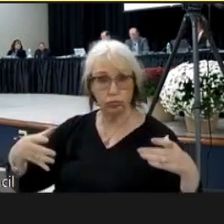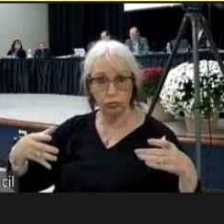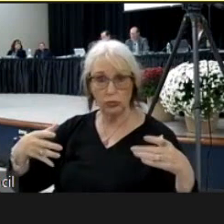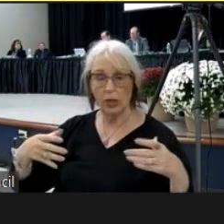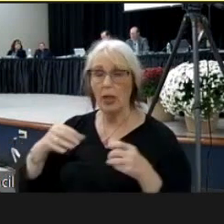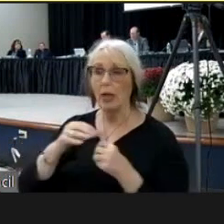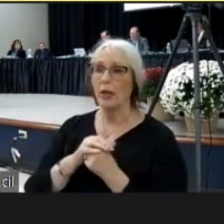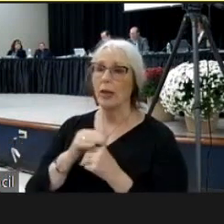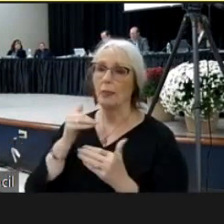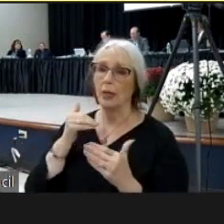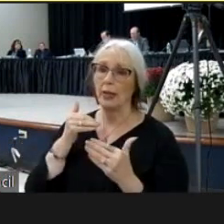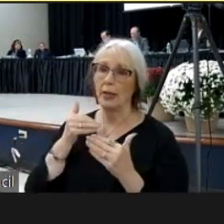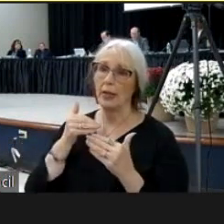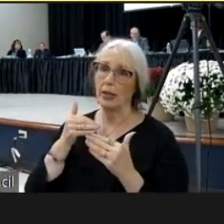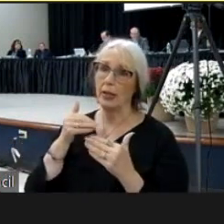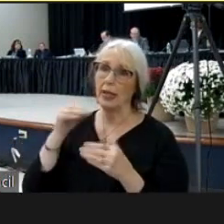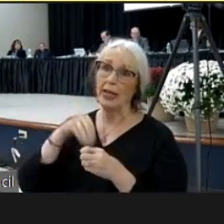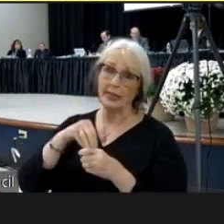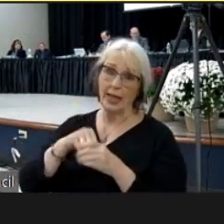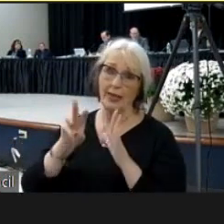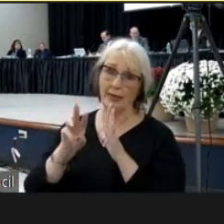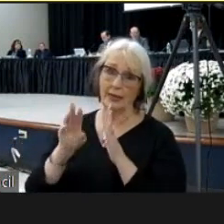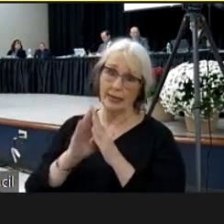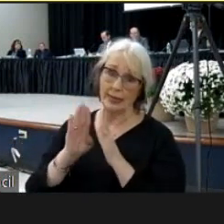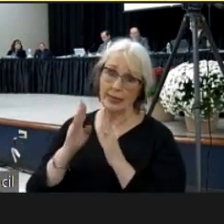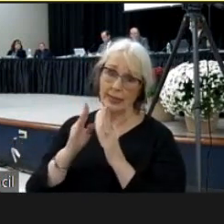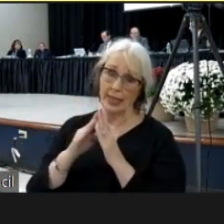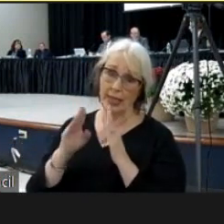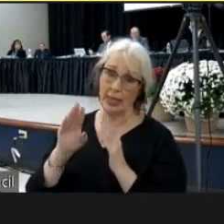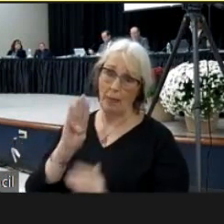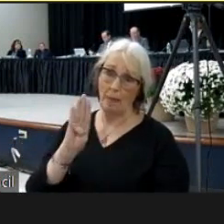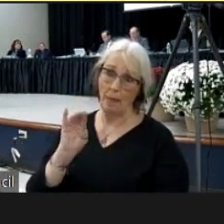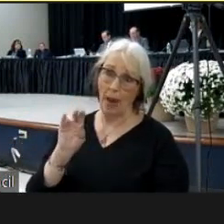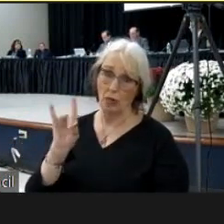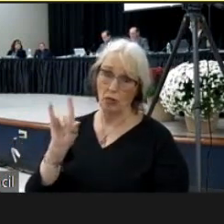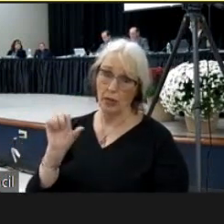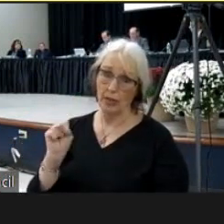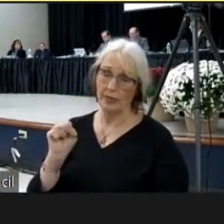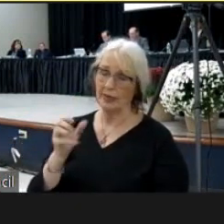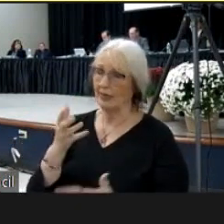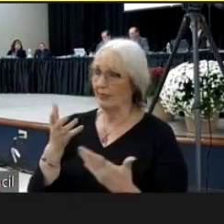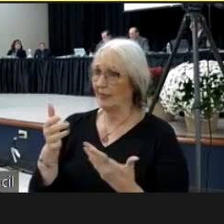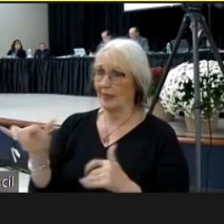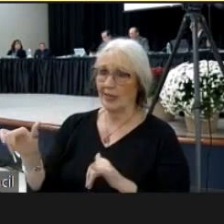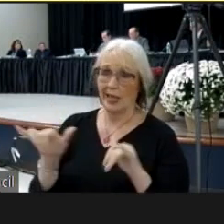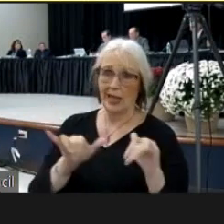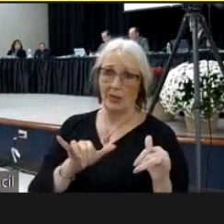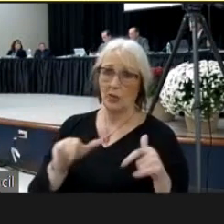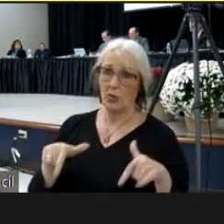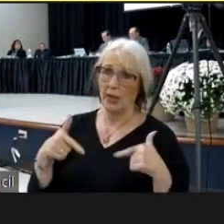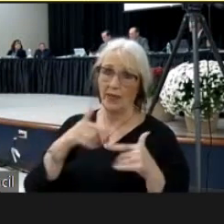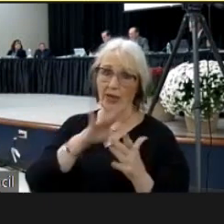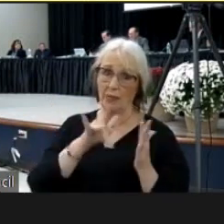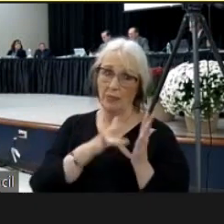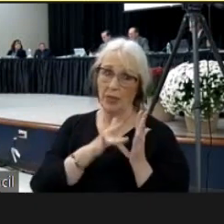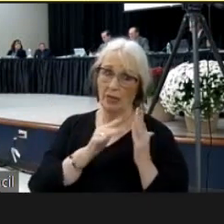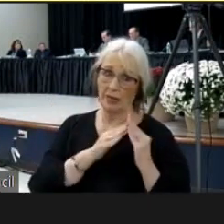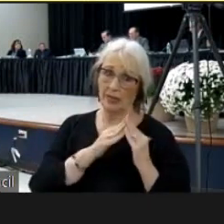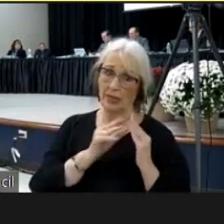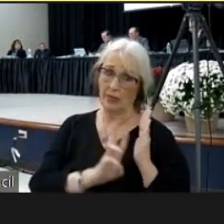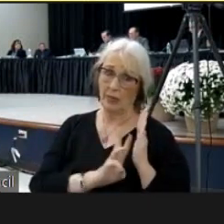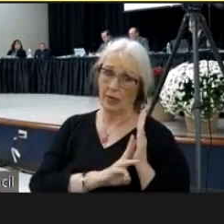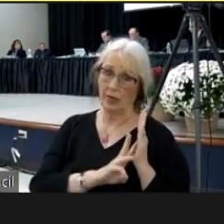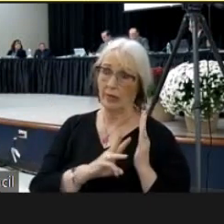but within our city boundaries, they're just as much a city resident as someone living in the core of the city, and they need the same type